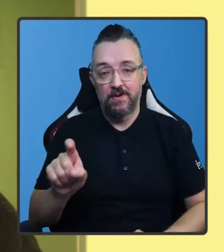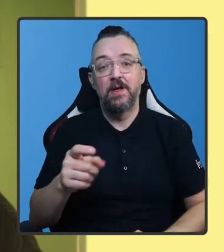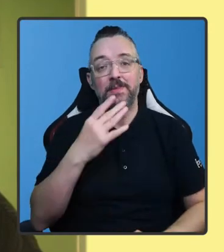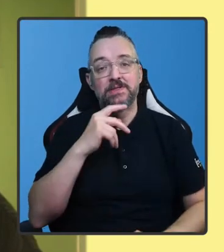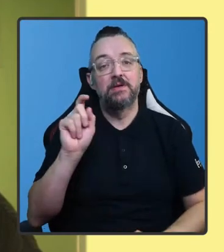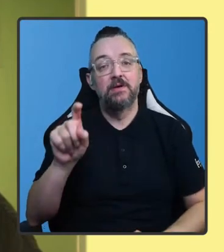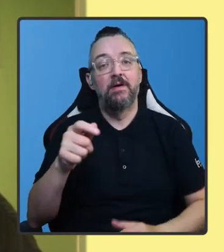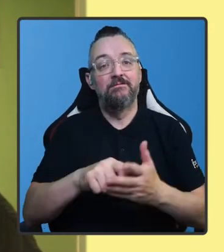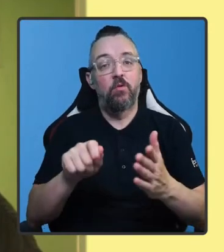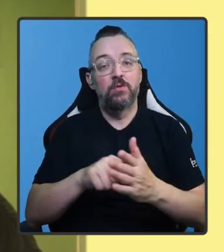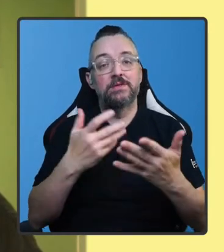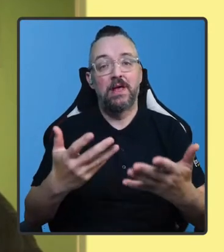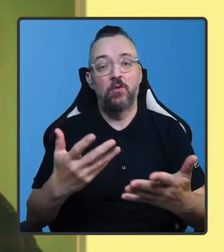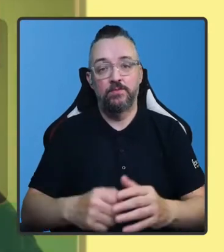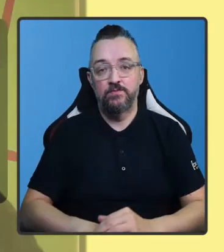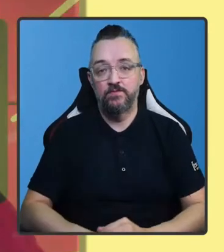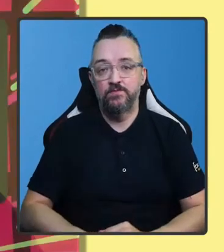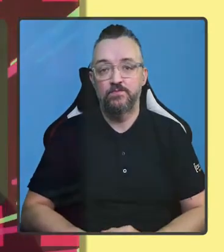now.